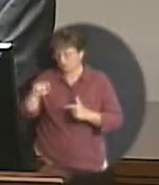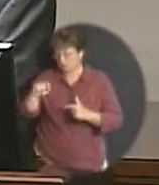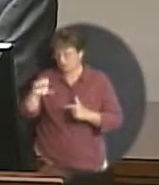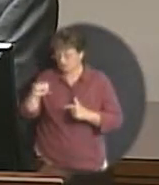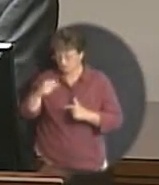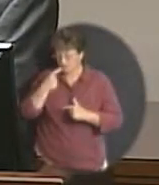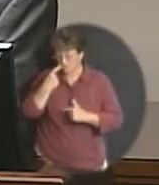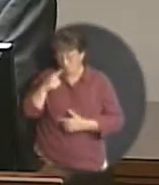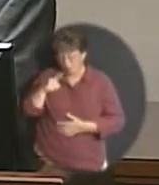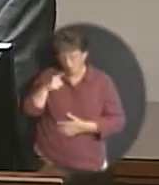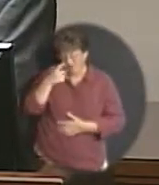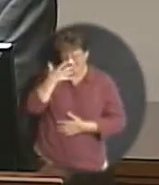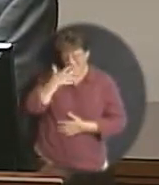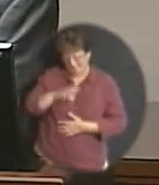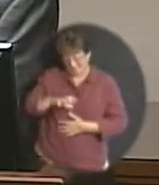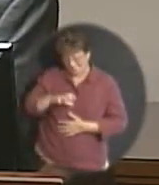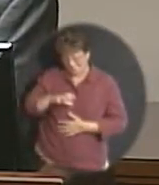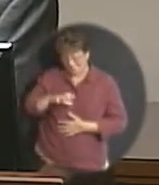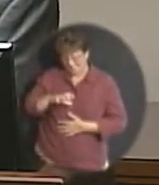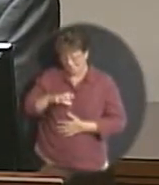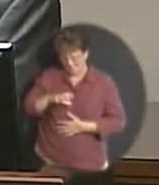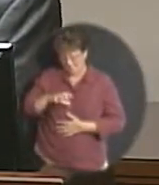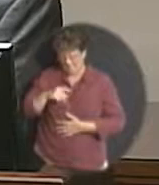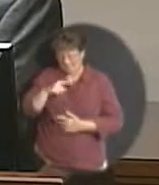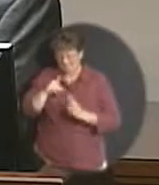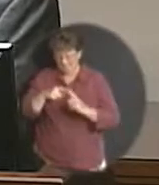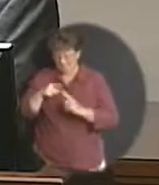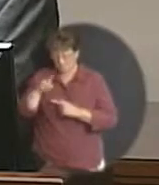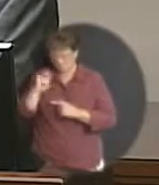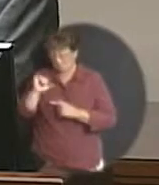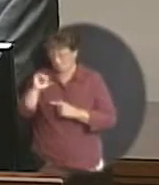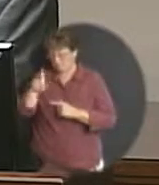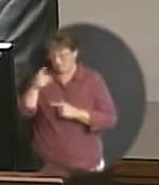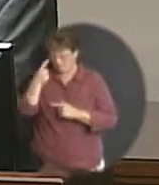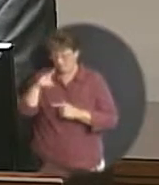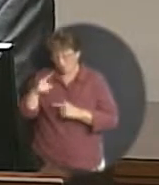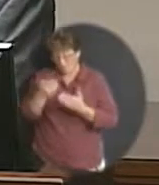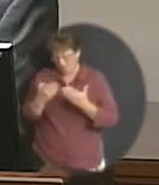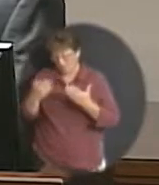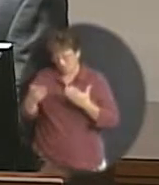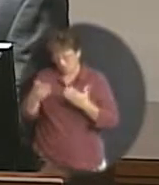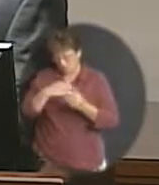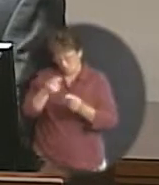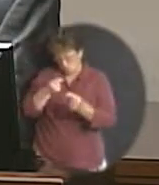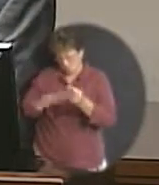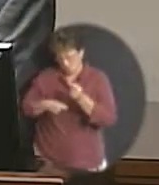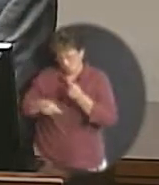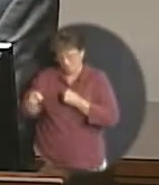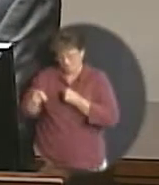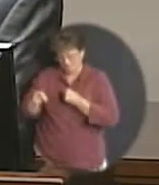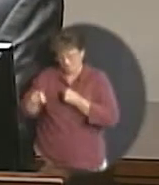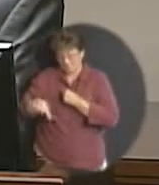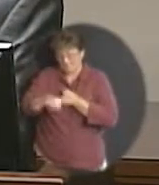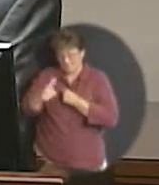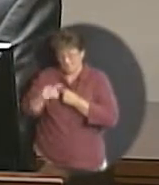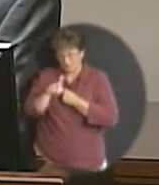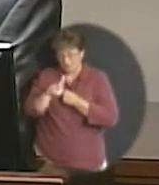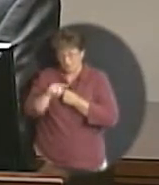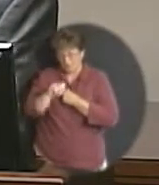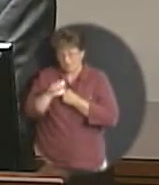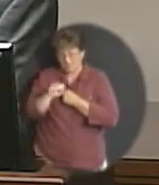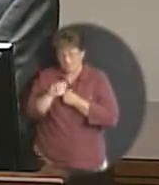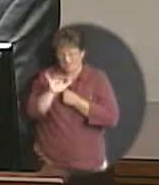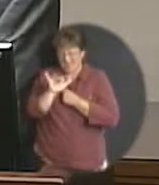the heater replacements, and we also bid out the material replacement for the bundled units. This is the labor portion